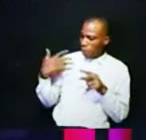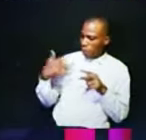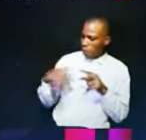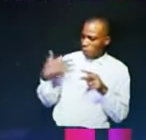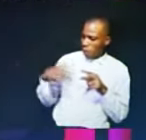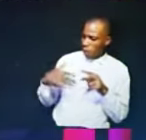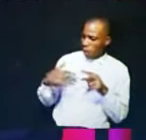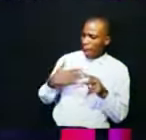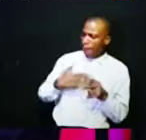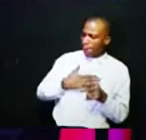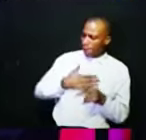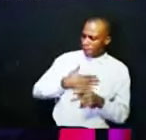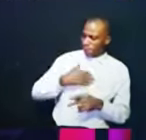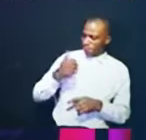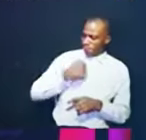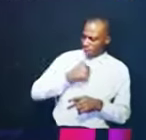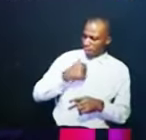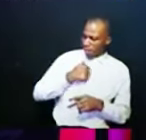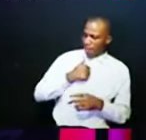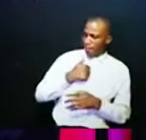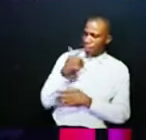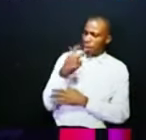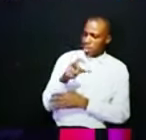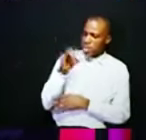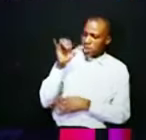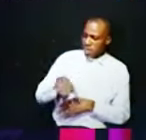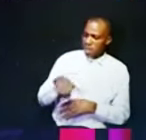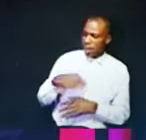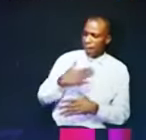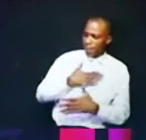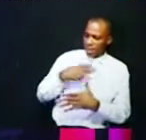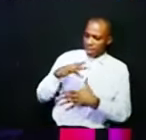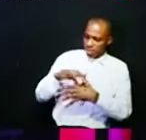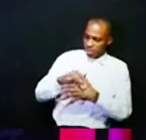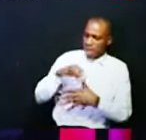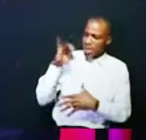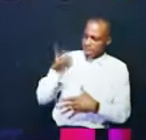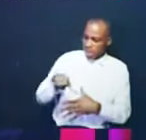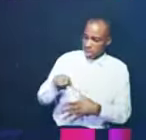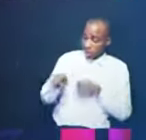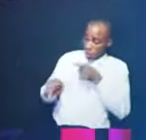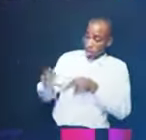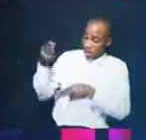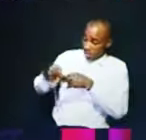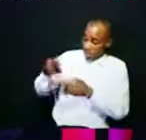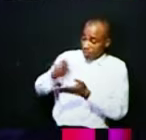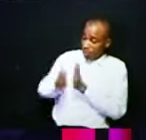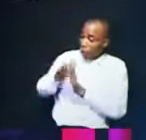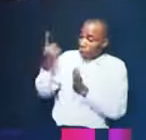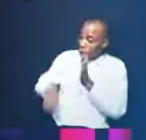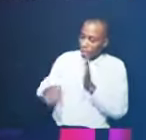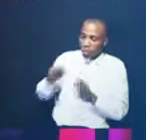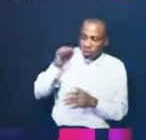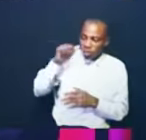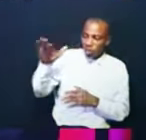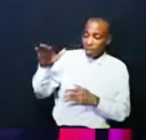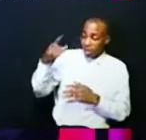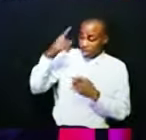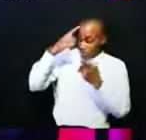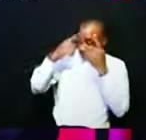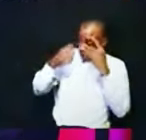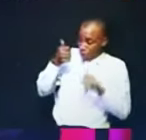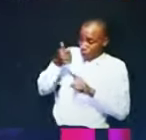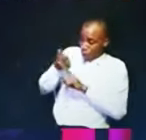bone of my bones and flesh of my flesh. She shall be called woman, for she was taken out of